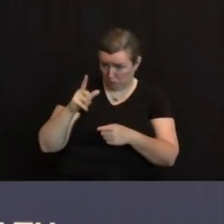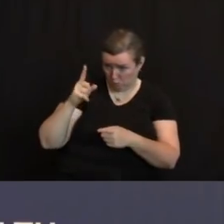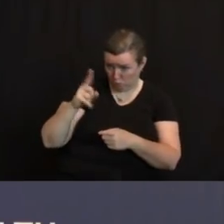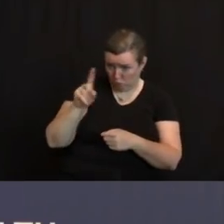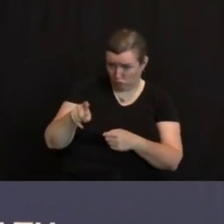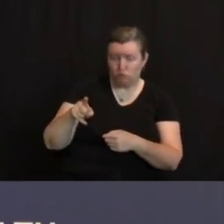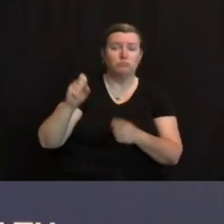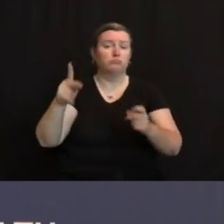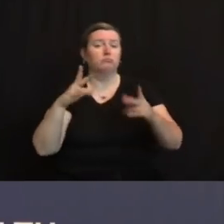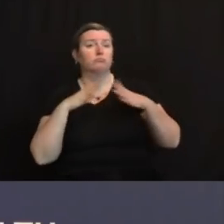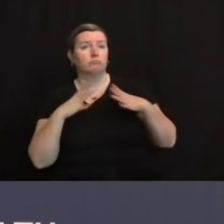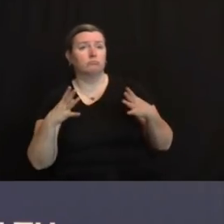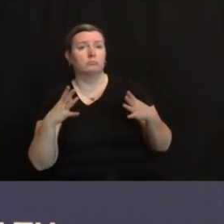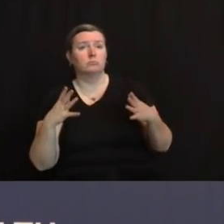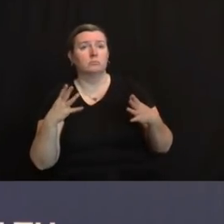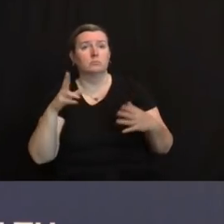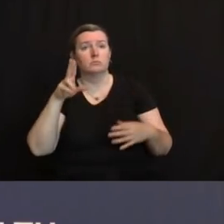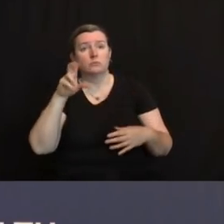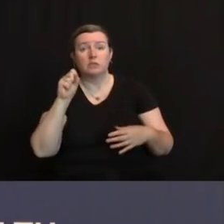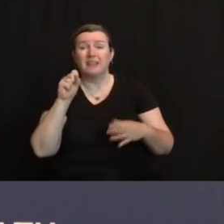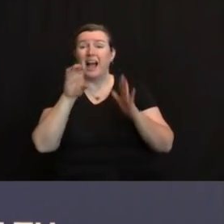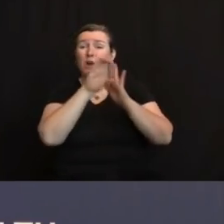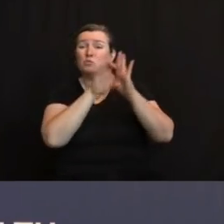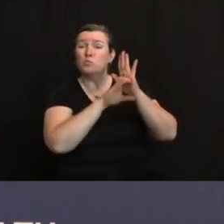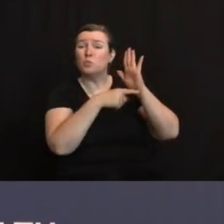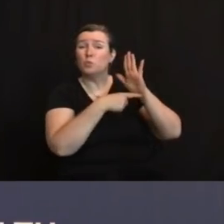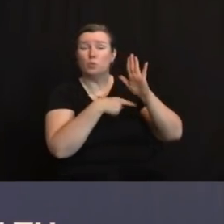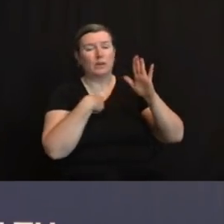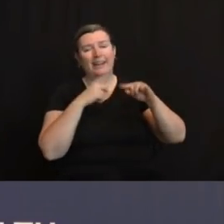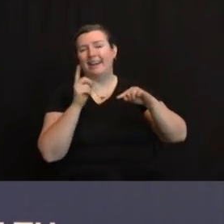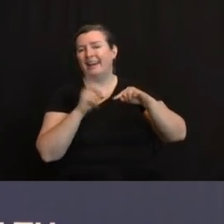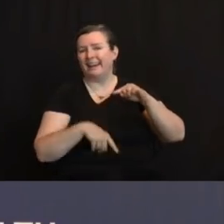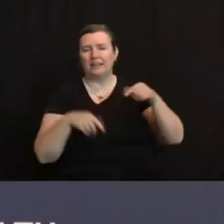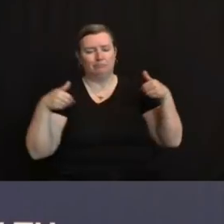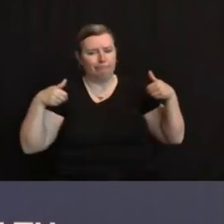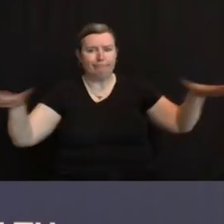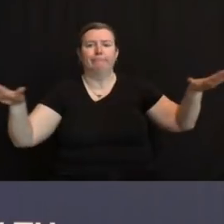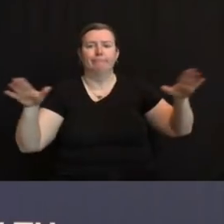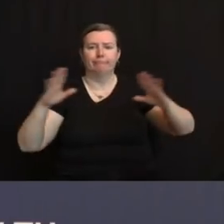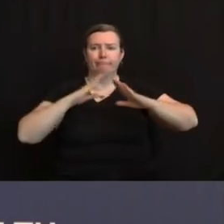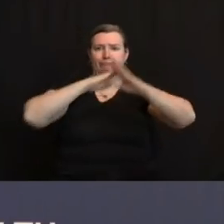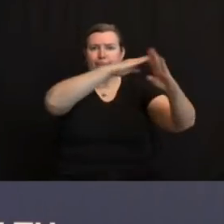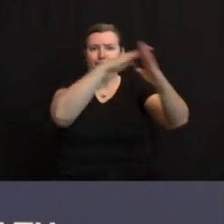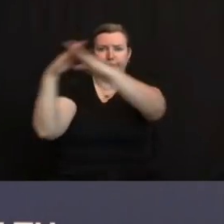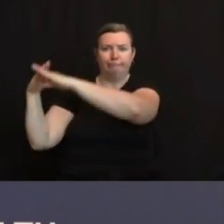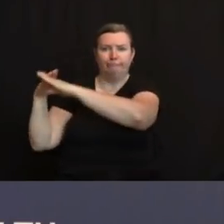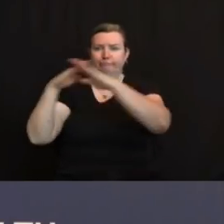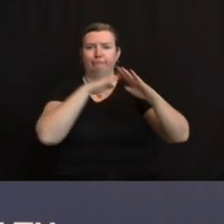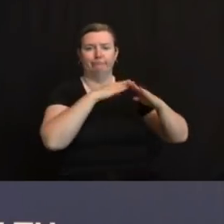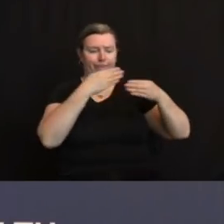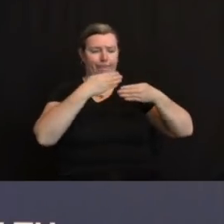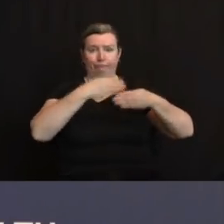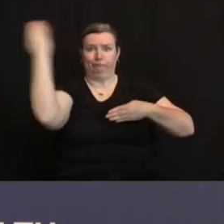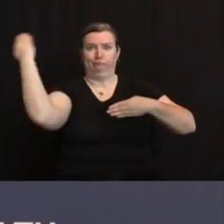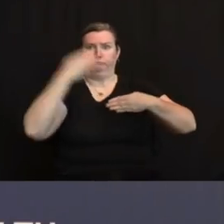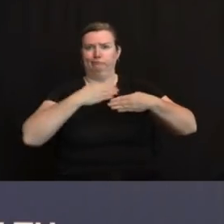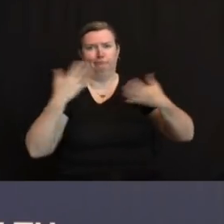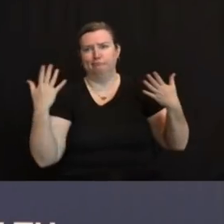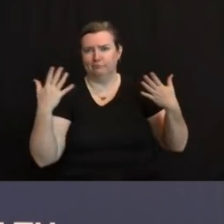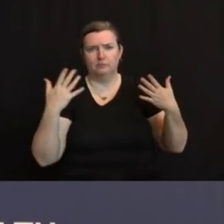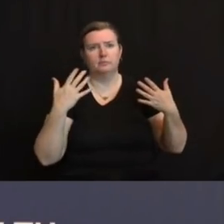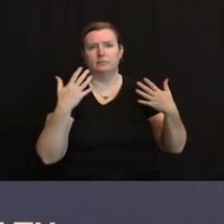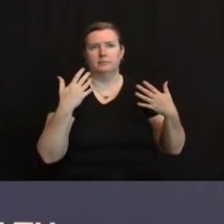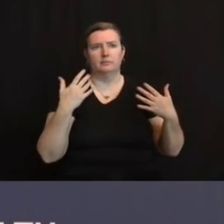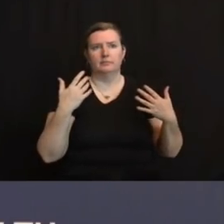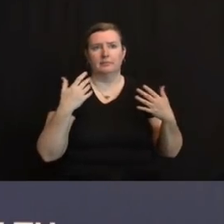constitutionally do those things in the United States, and that's overwhelmingly for good reasons. You can't check this has been tried by a couple of states, and